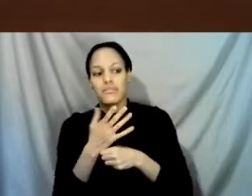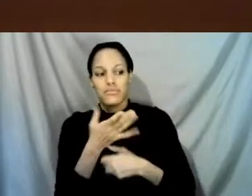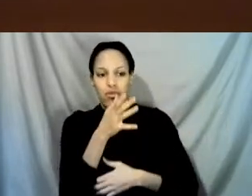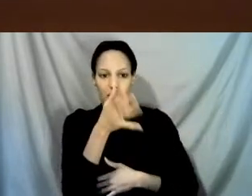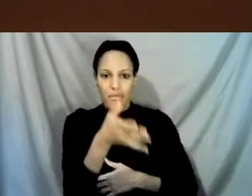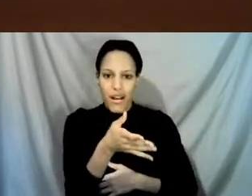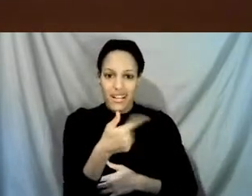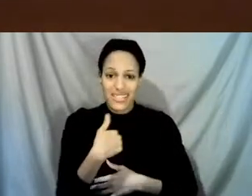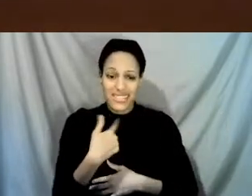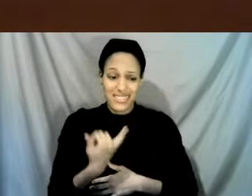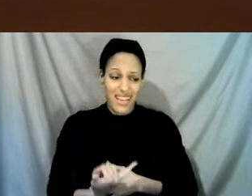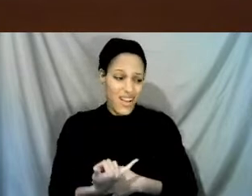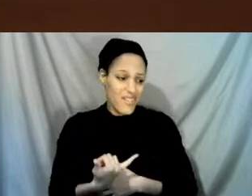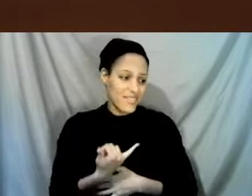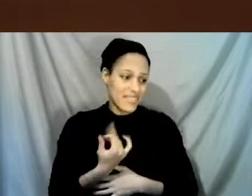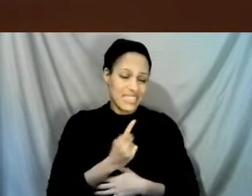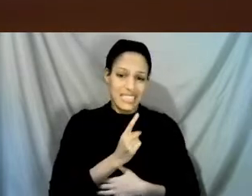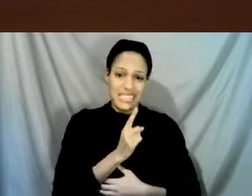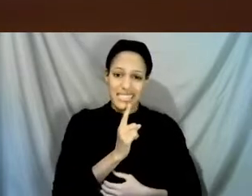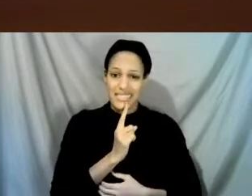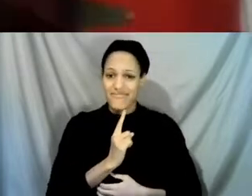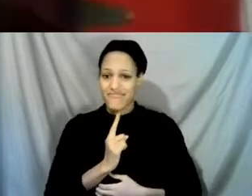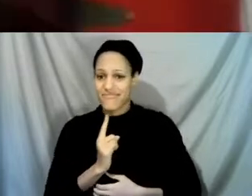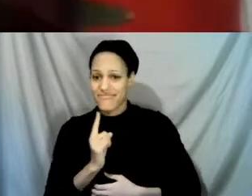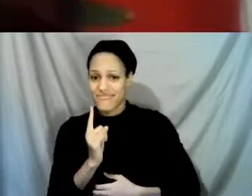I'm lonely, Grandma.